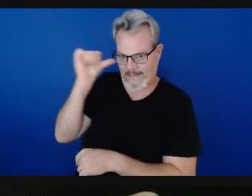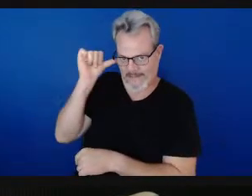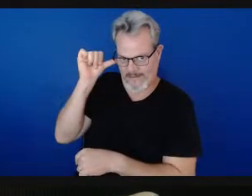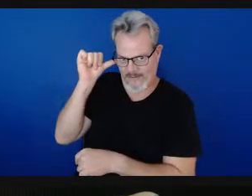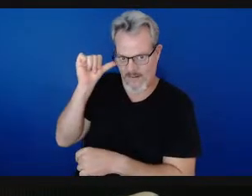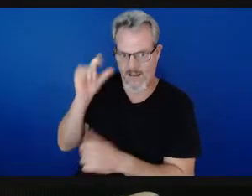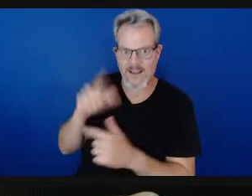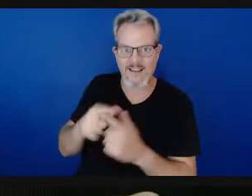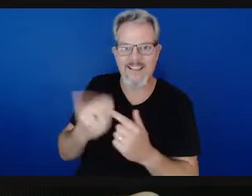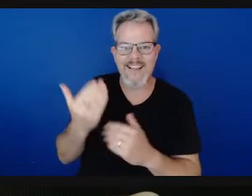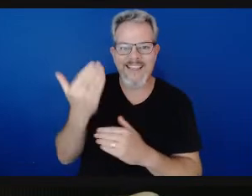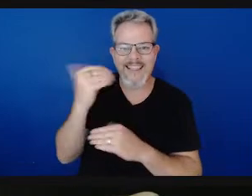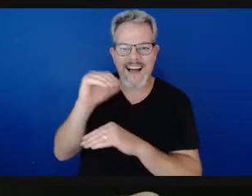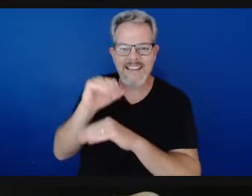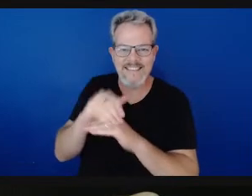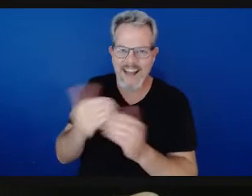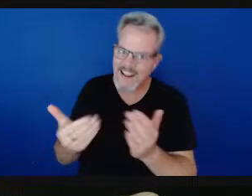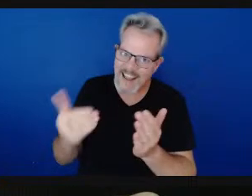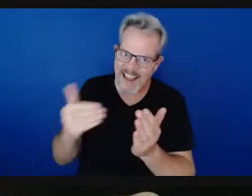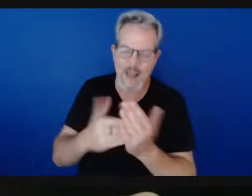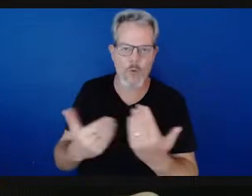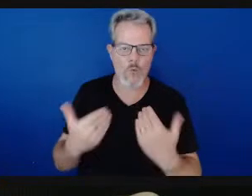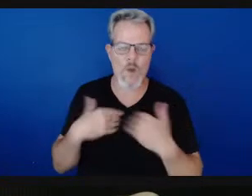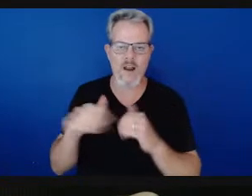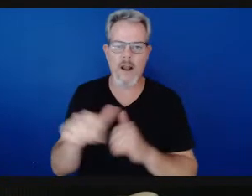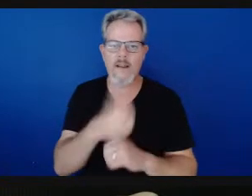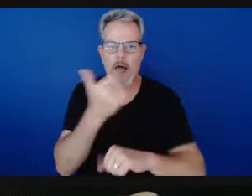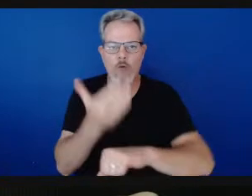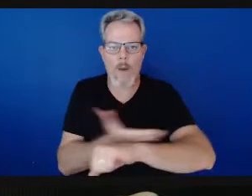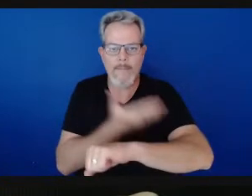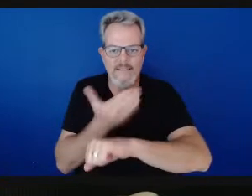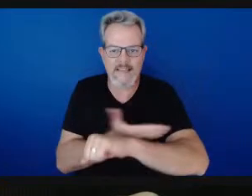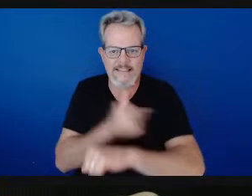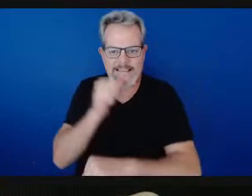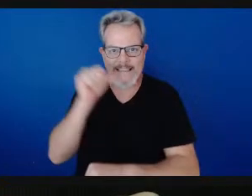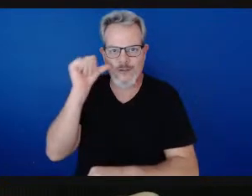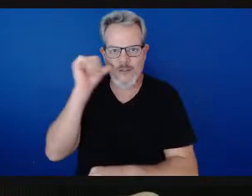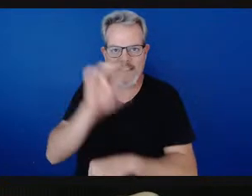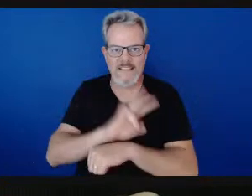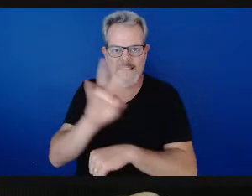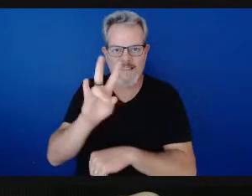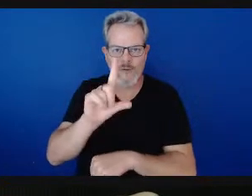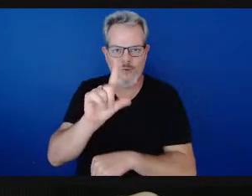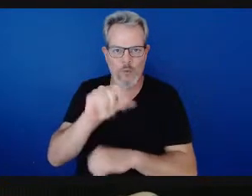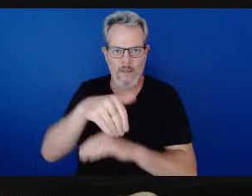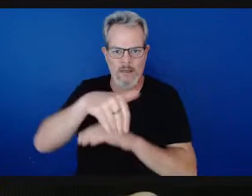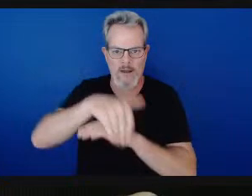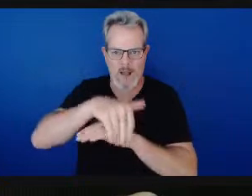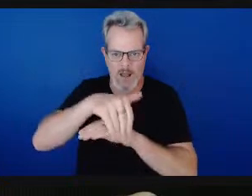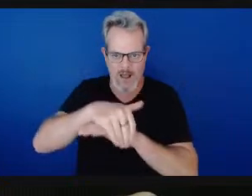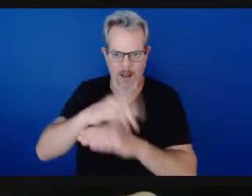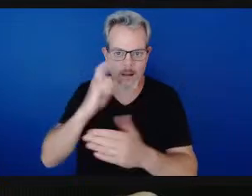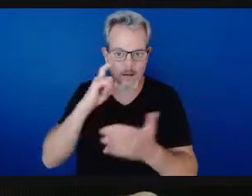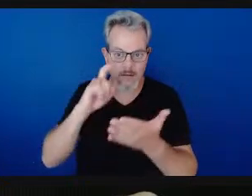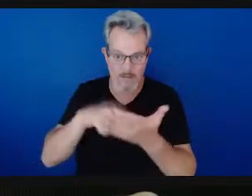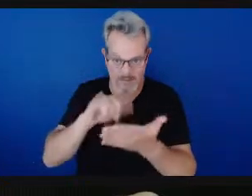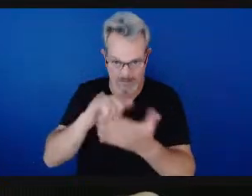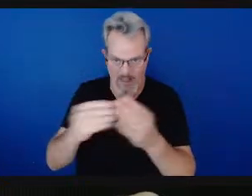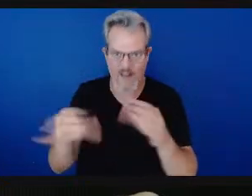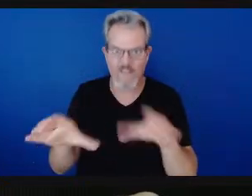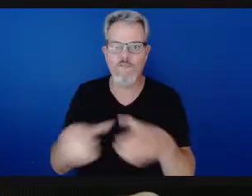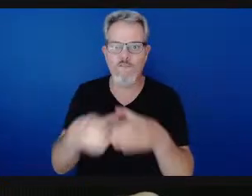update that occurred last night after our update, 7:20 p.m. They did note the volcano was still